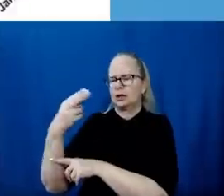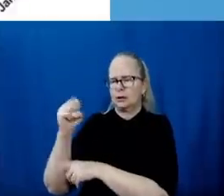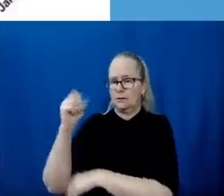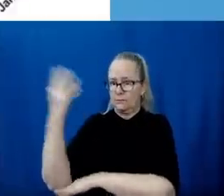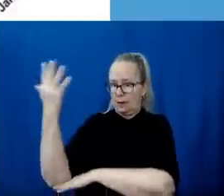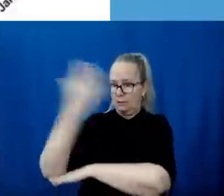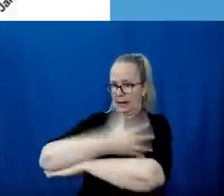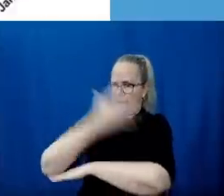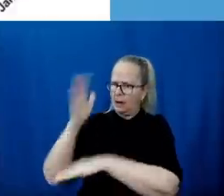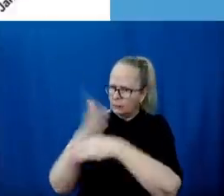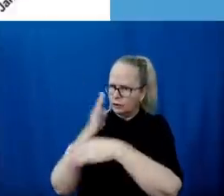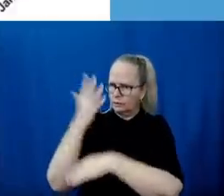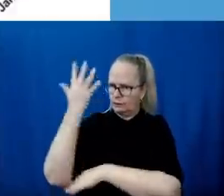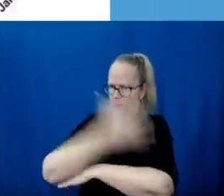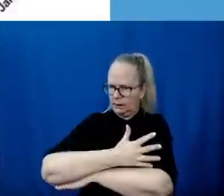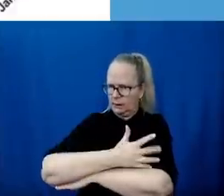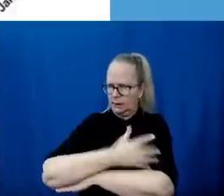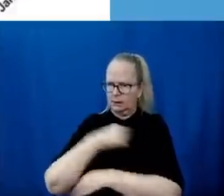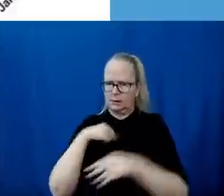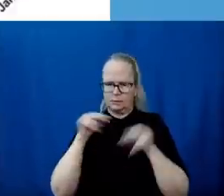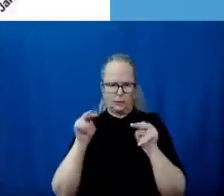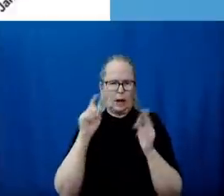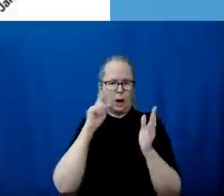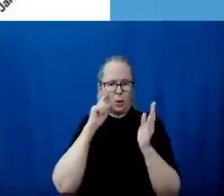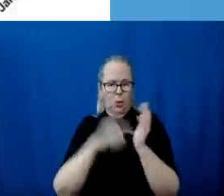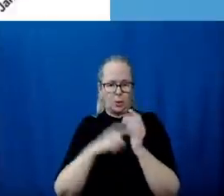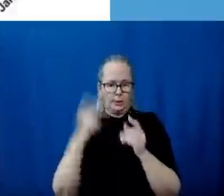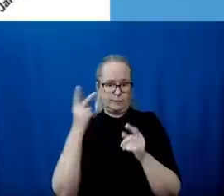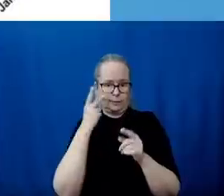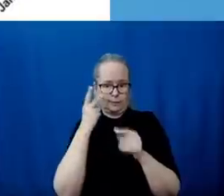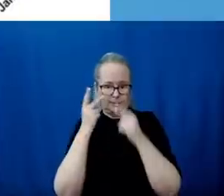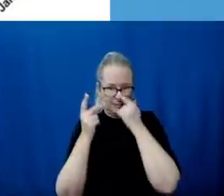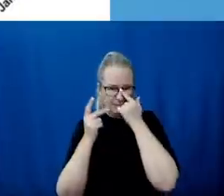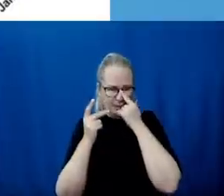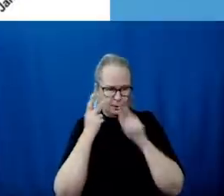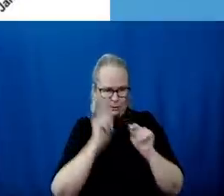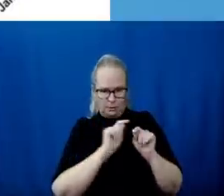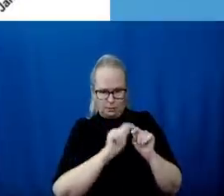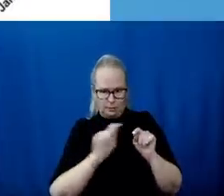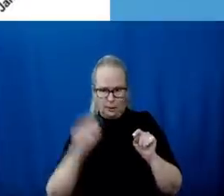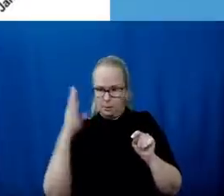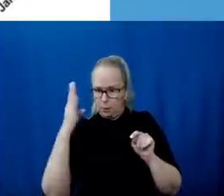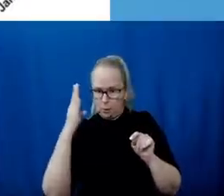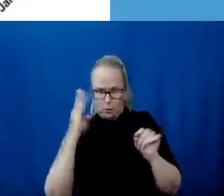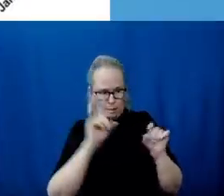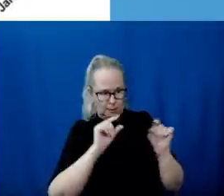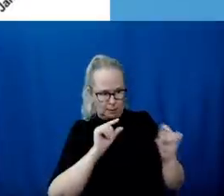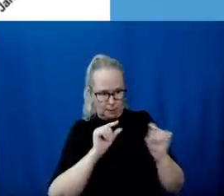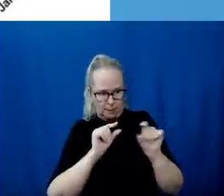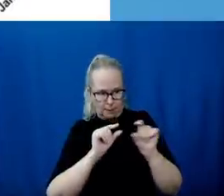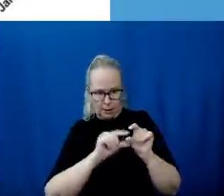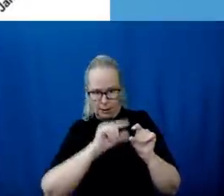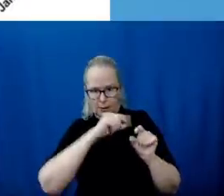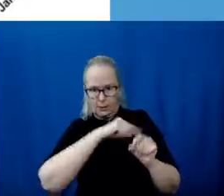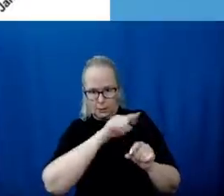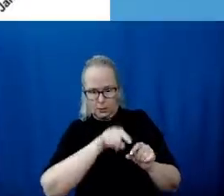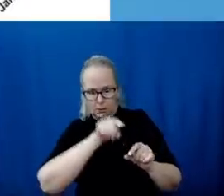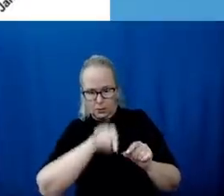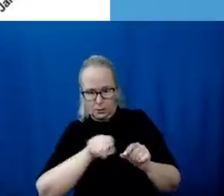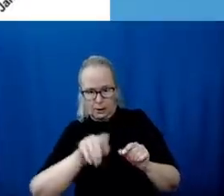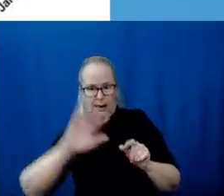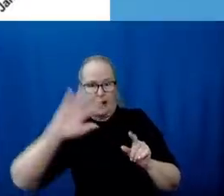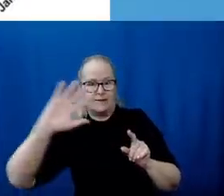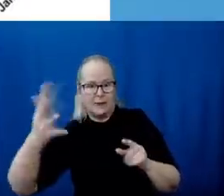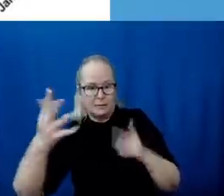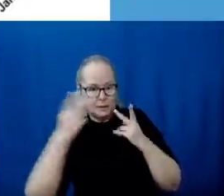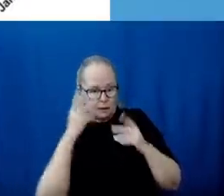So what we've seen here, or what we've plotted here, are those cases that are reported to Alberta Health Services in blue. And you can see